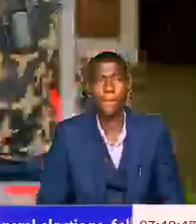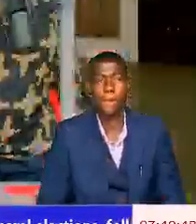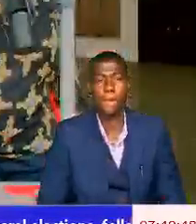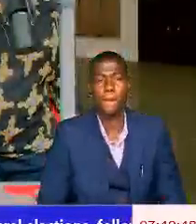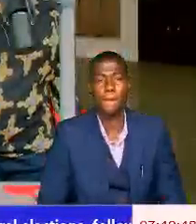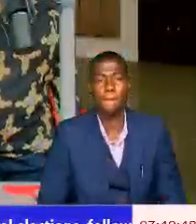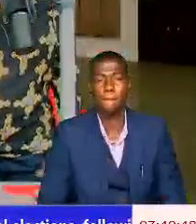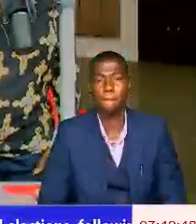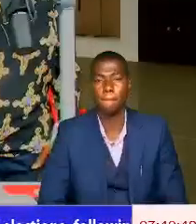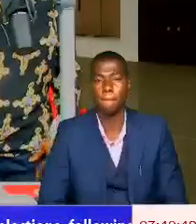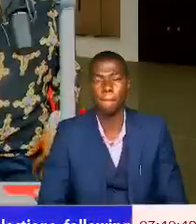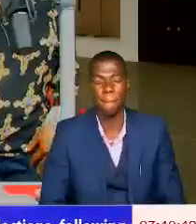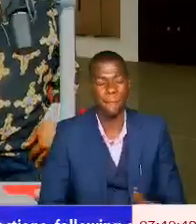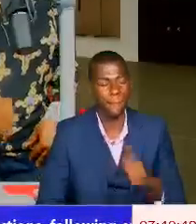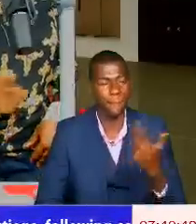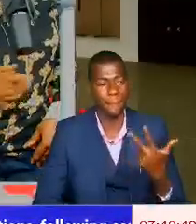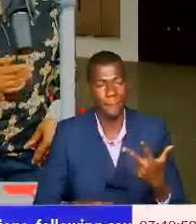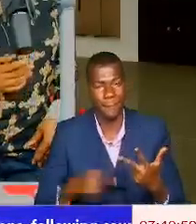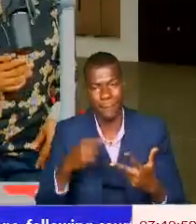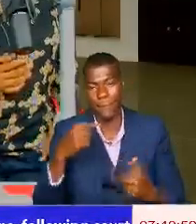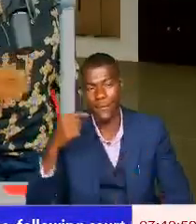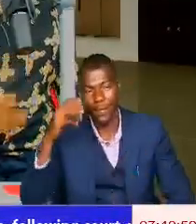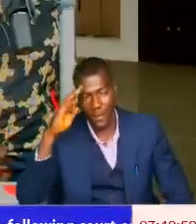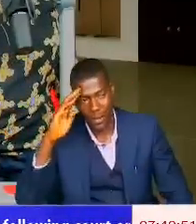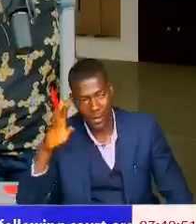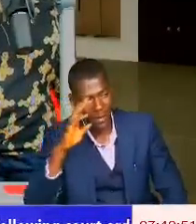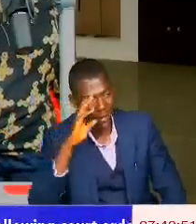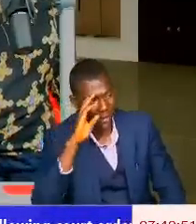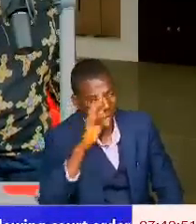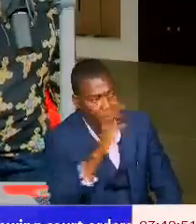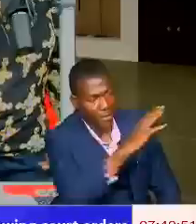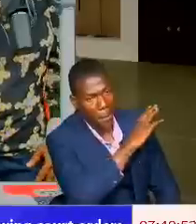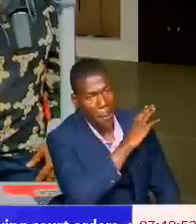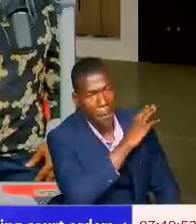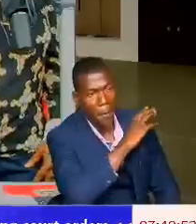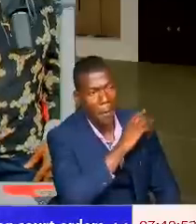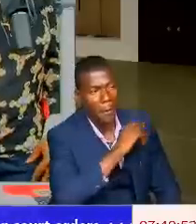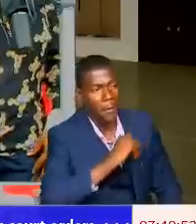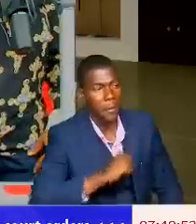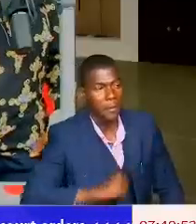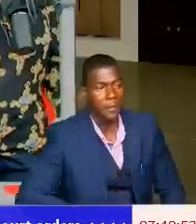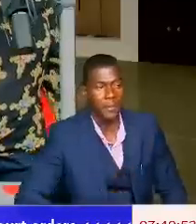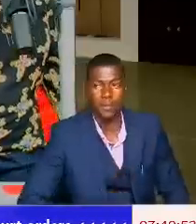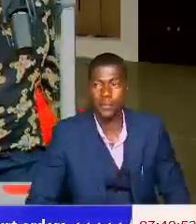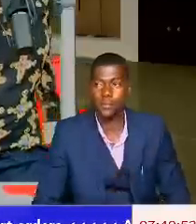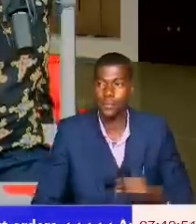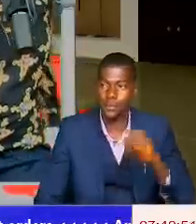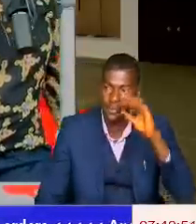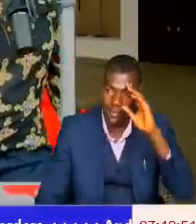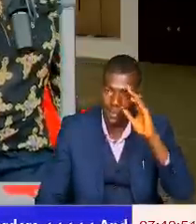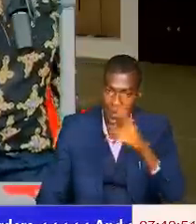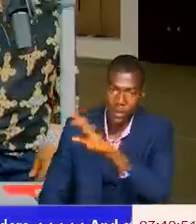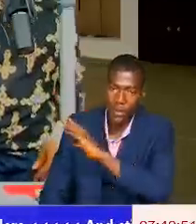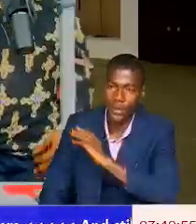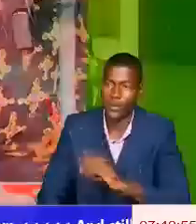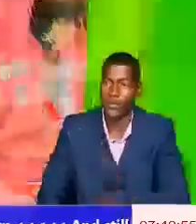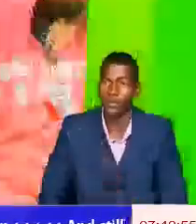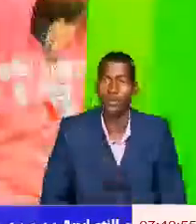Oh, no, no, no. Hi, hi, hi, hi. Woo! Hembe lembe. Oh, no, no, no.